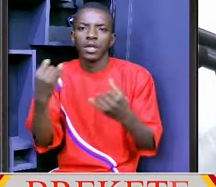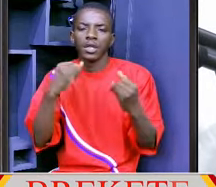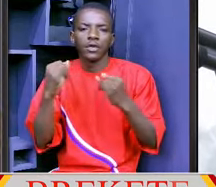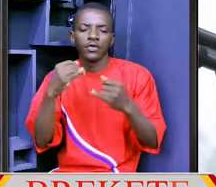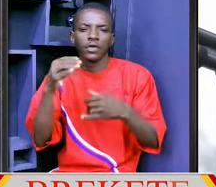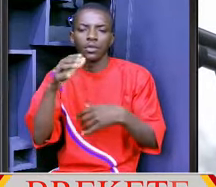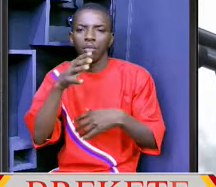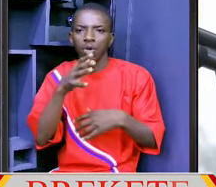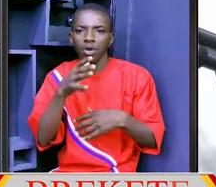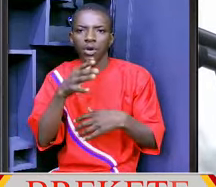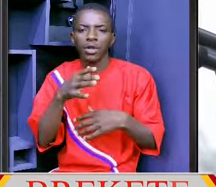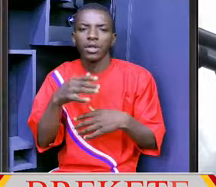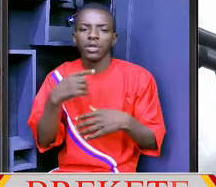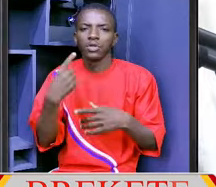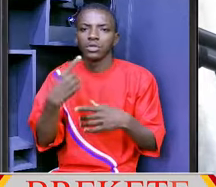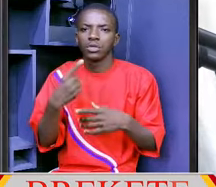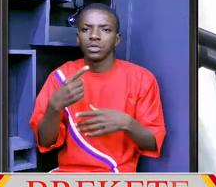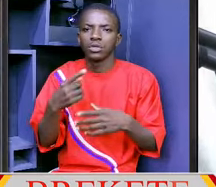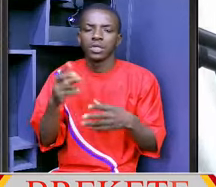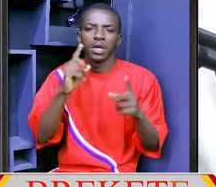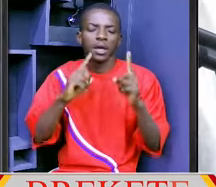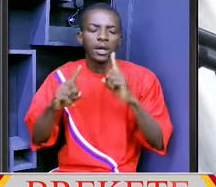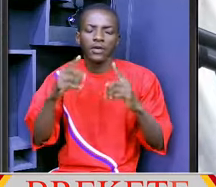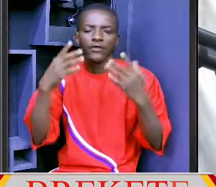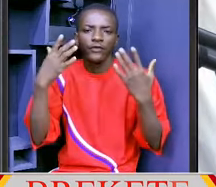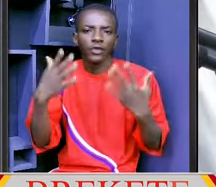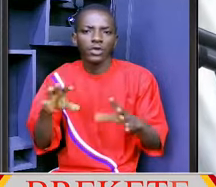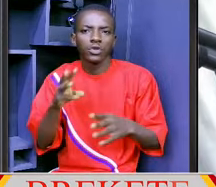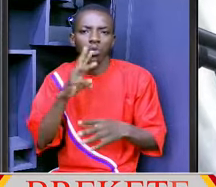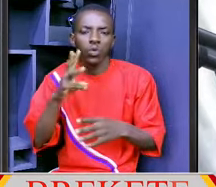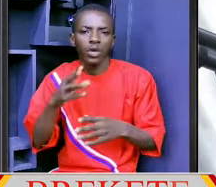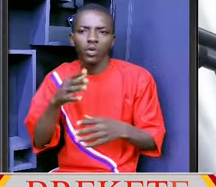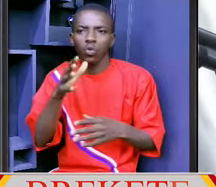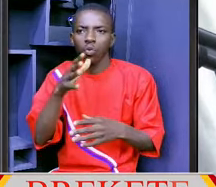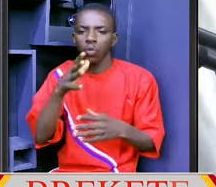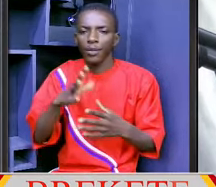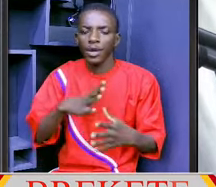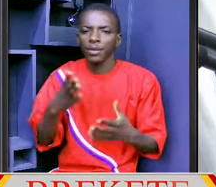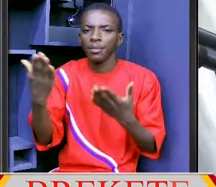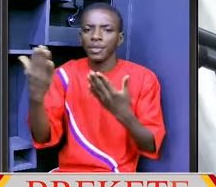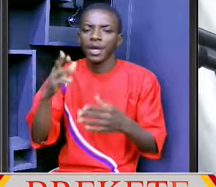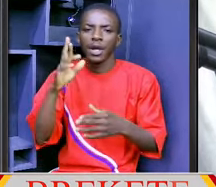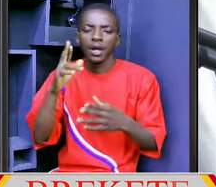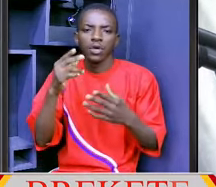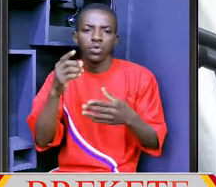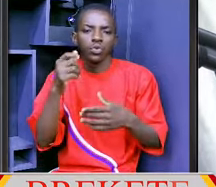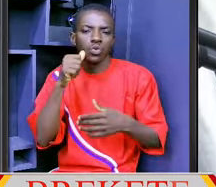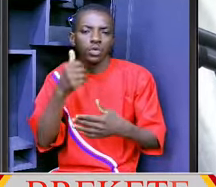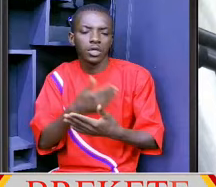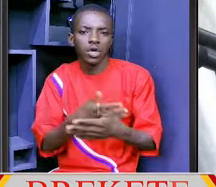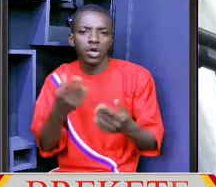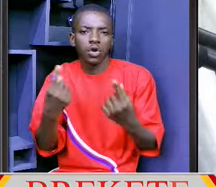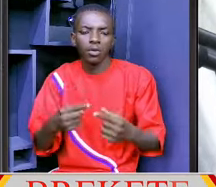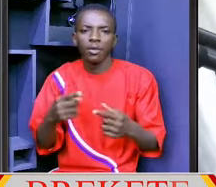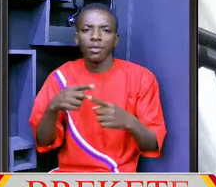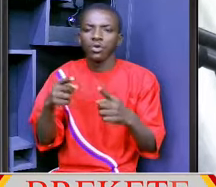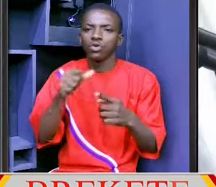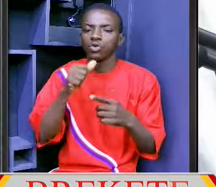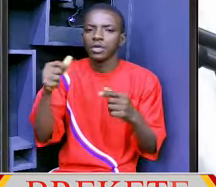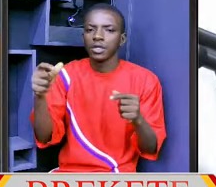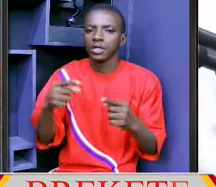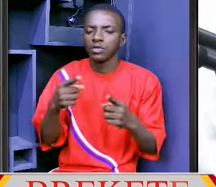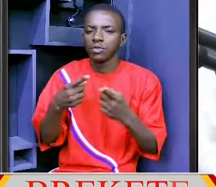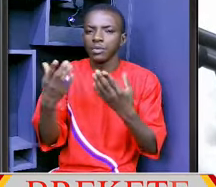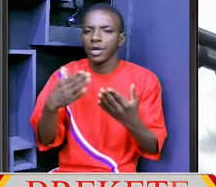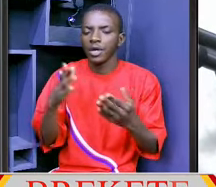the mother. Now in the mother her talk say she don't cry, make this wicked woman bring her daughter come. She no agree carry her come.